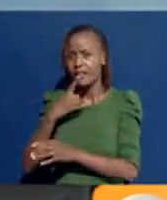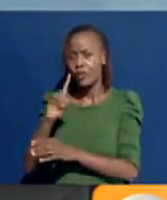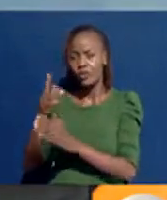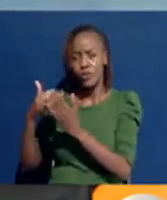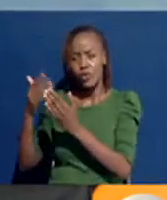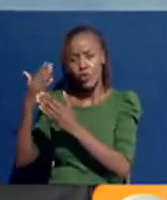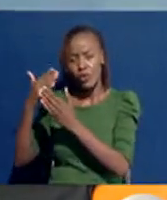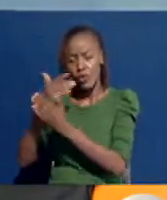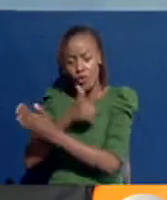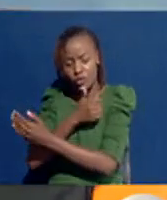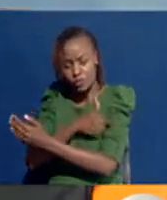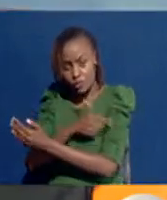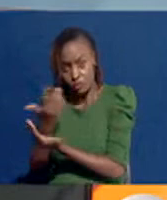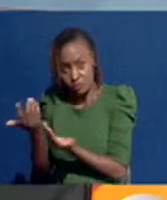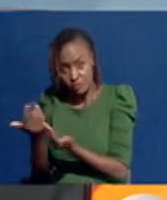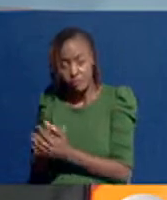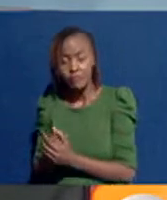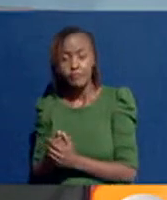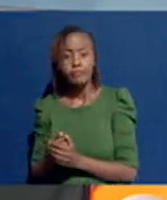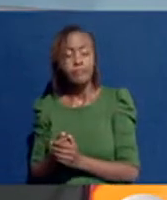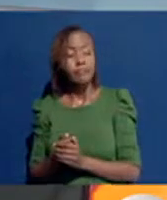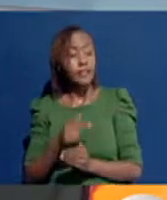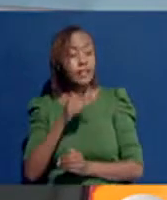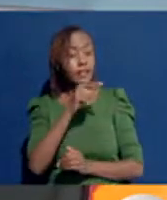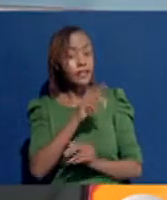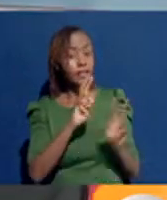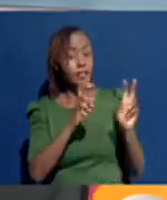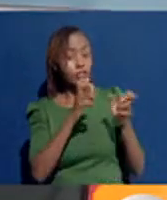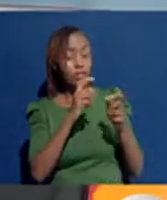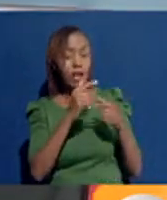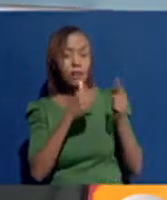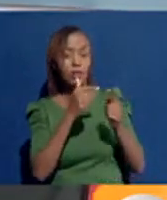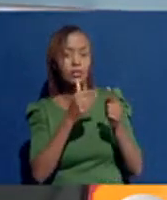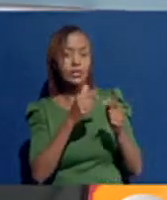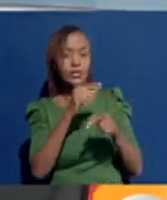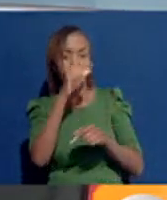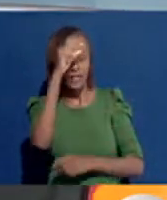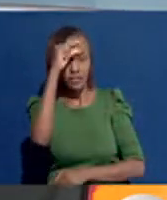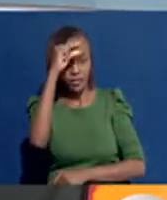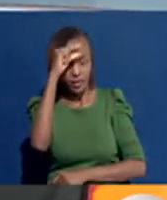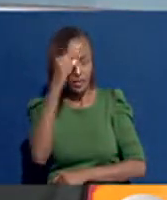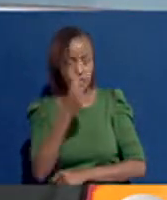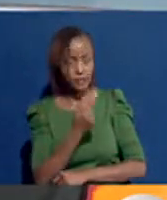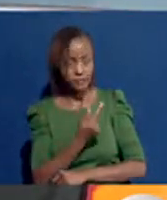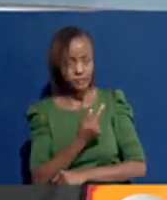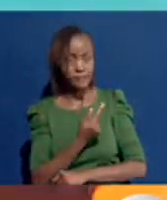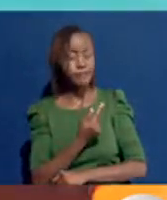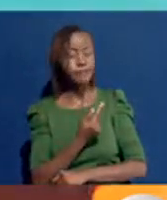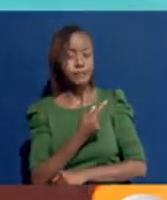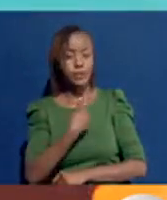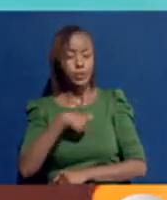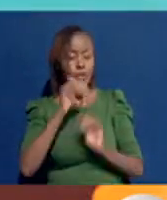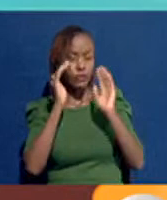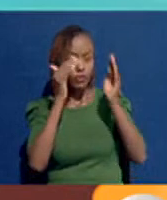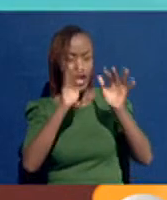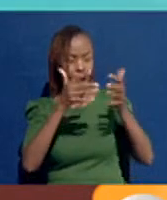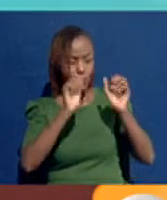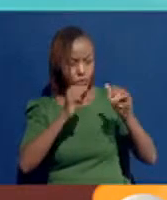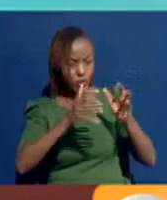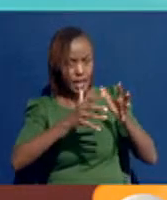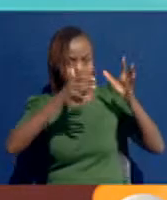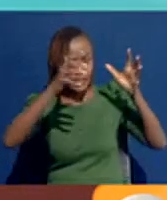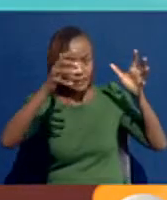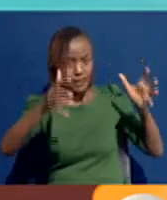regard? The issue of governance and leadership now is it's a history. Now we are focusing how do we expand, how do we